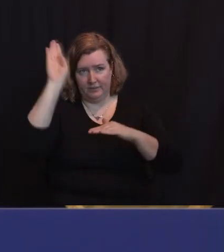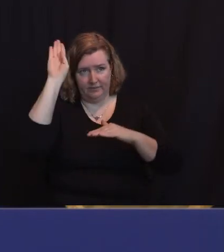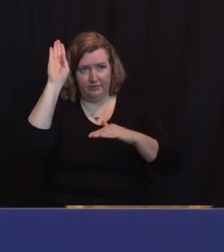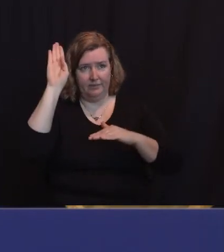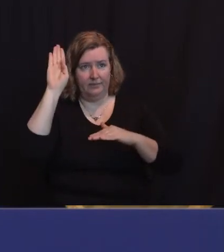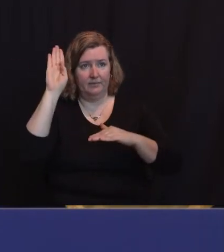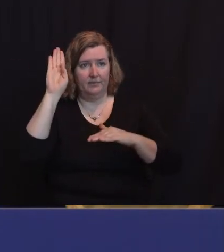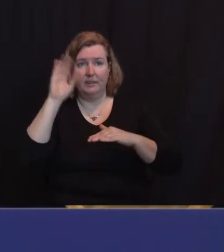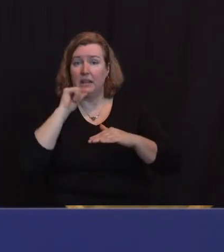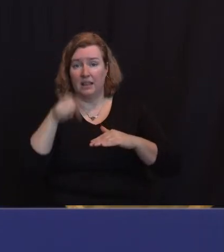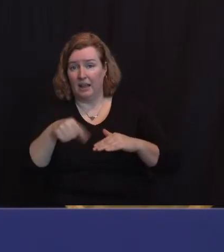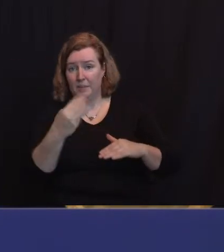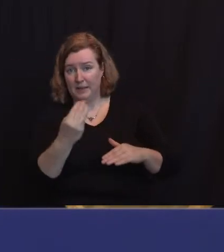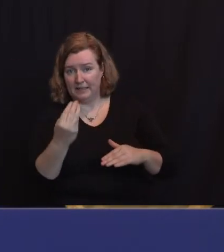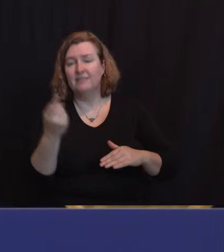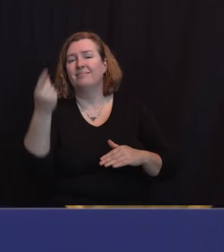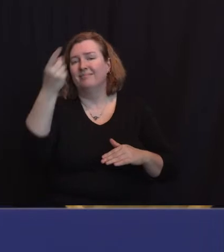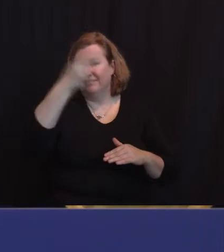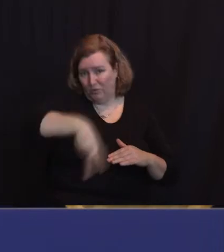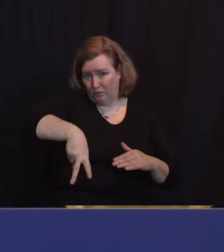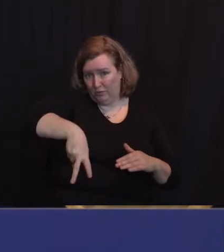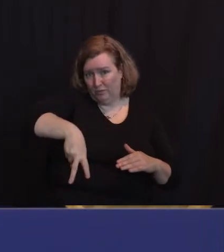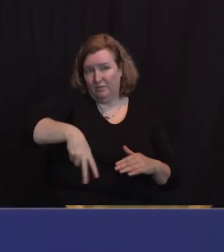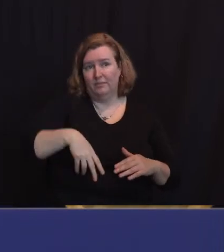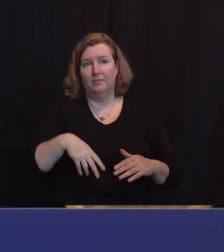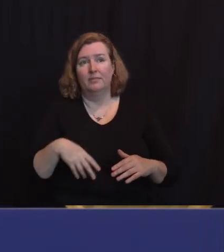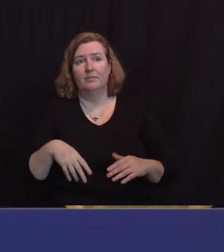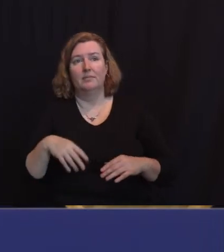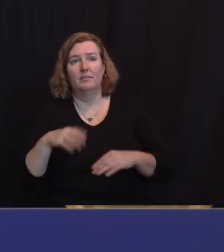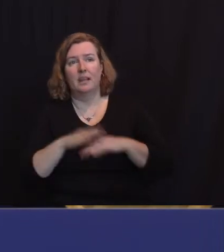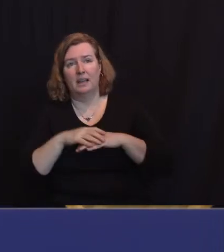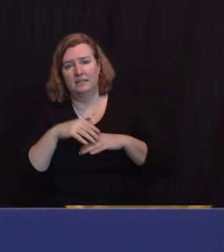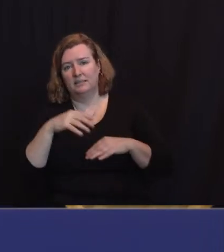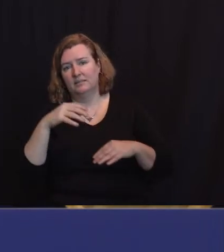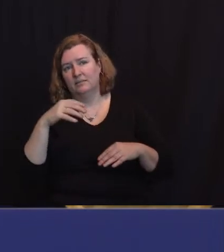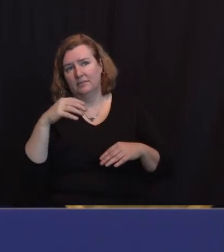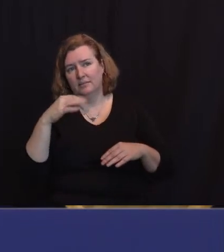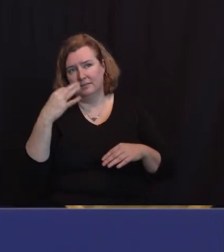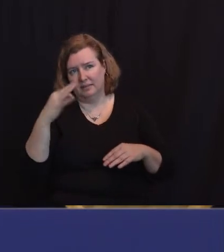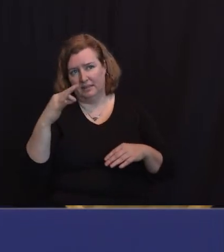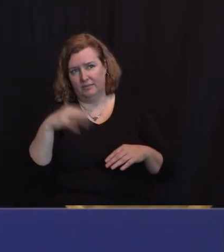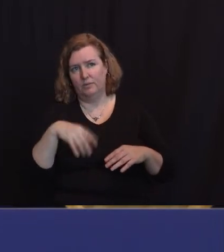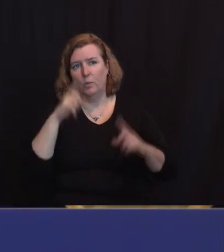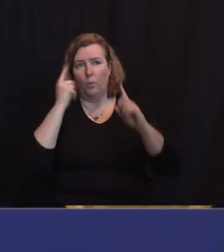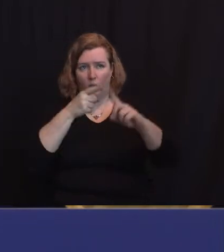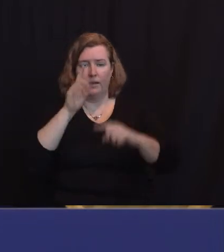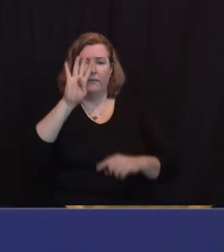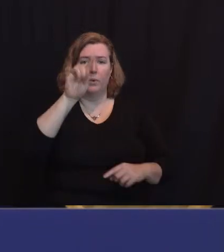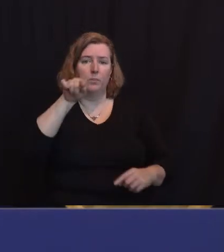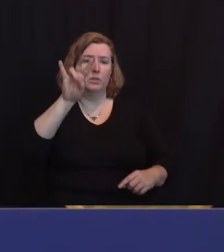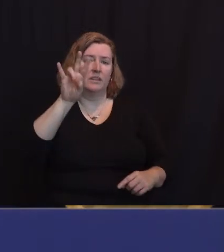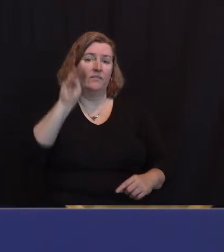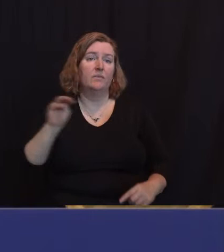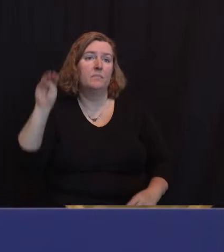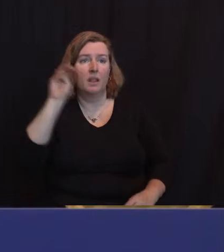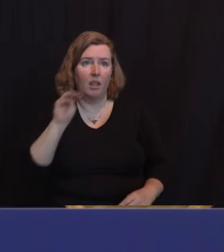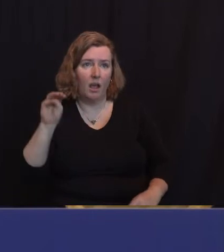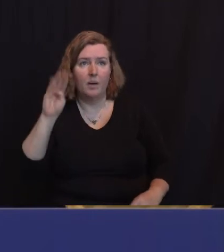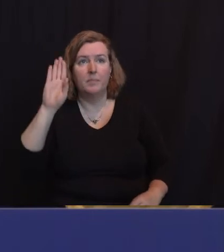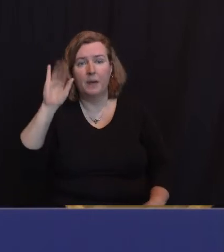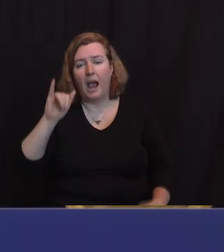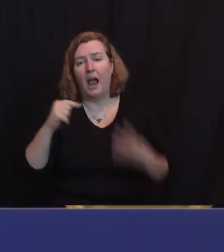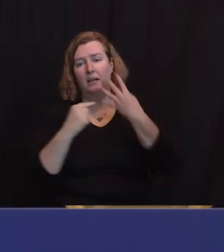Monday. And again, remember, our objective is to get to 4.7 million people by the end of June. So